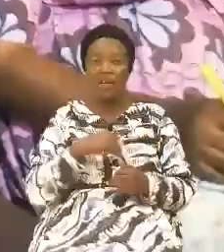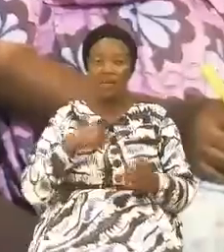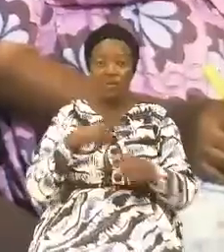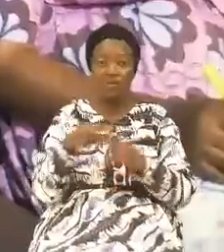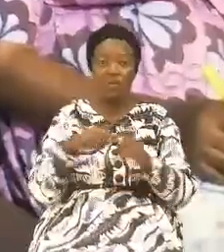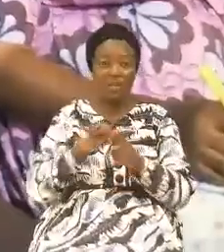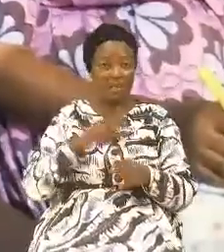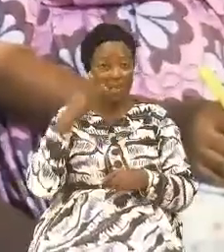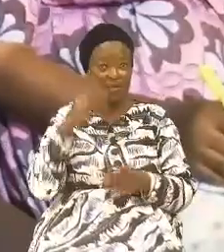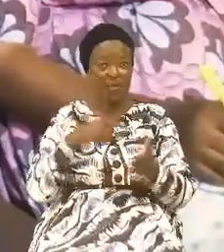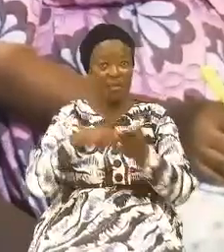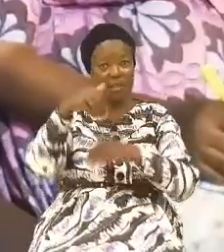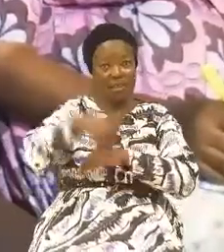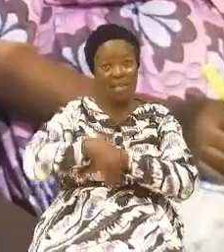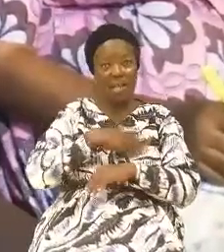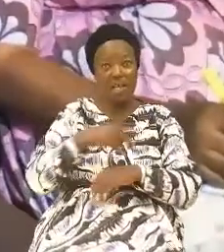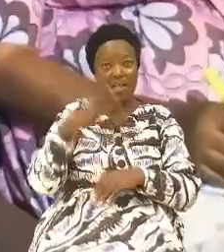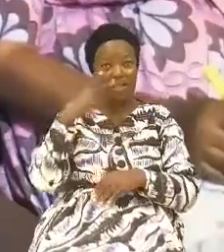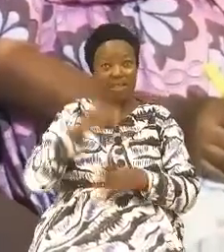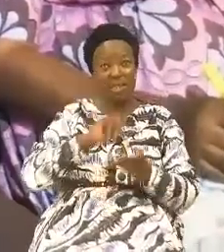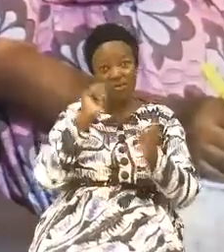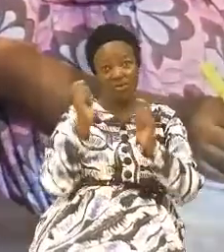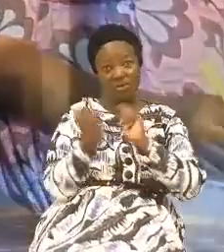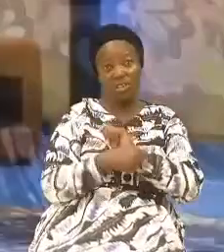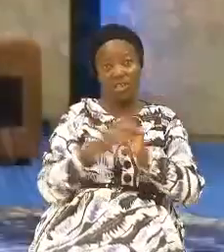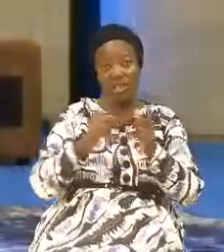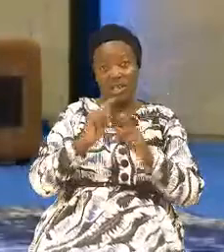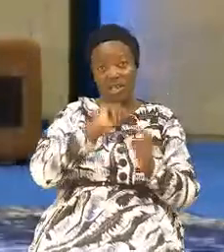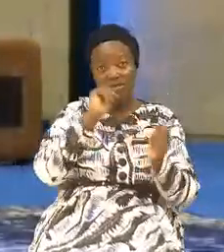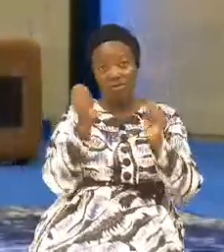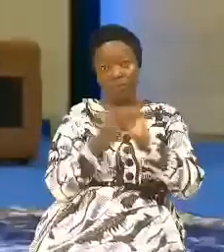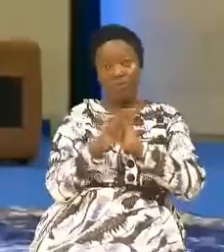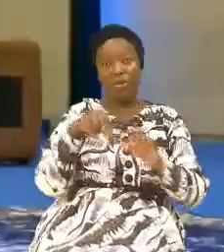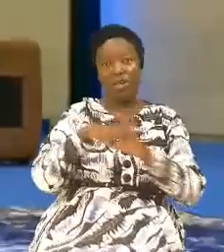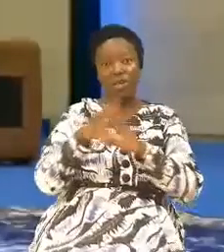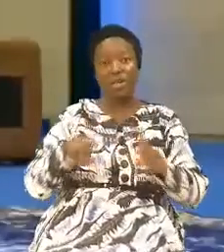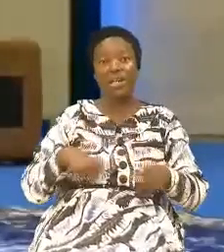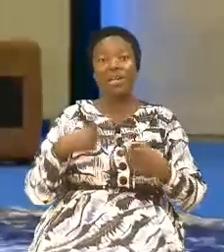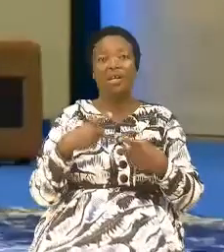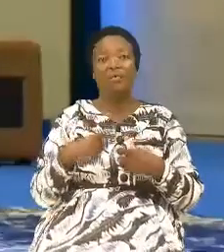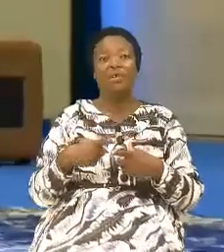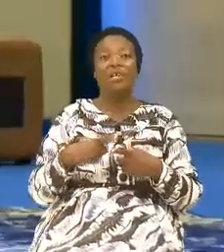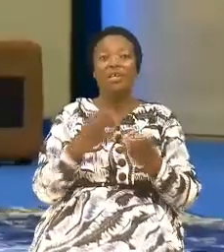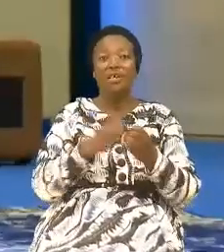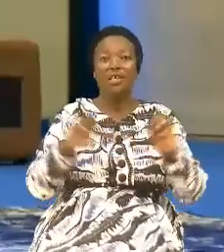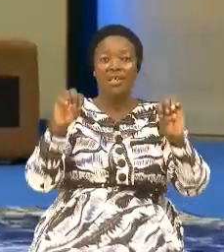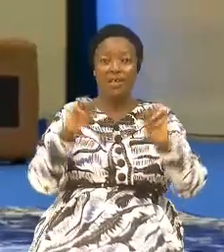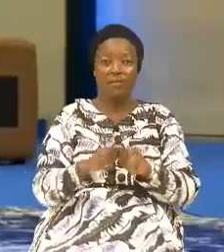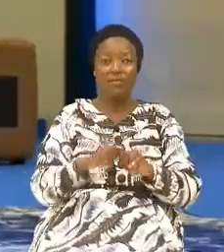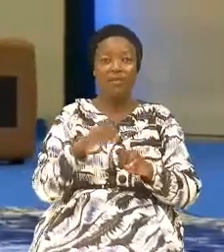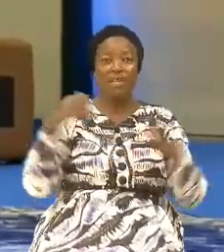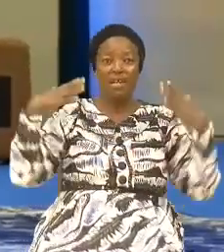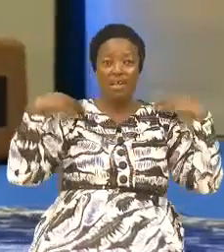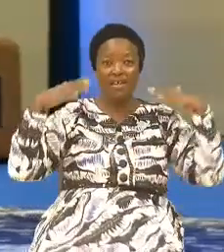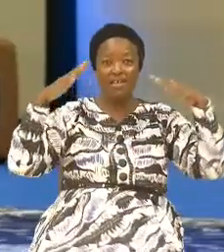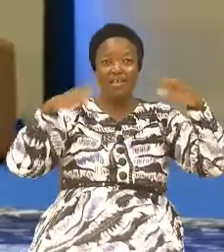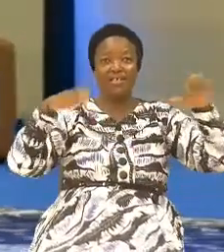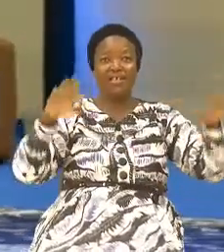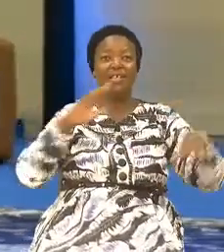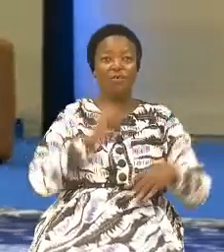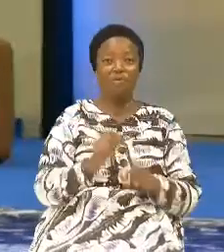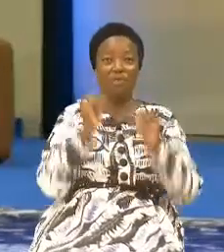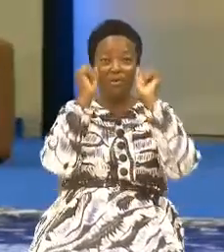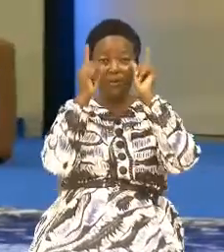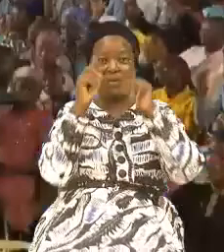and I see the change and the transformation in your life, even angels will wonder at